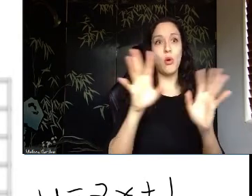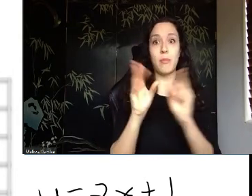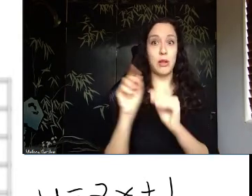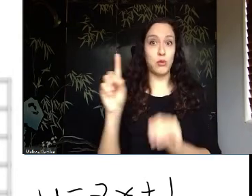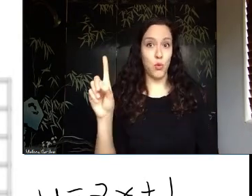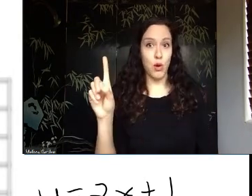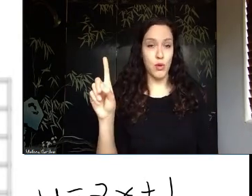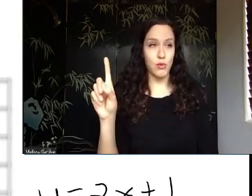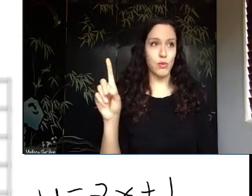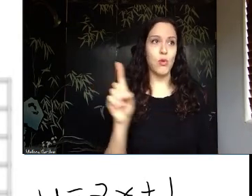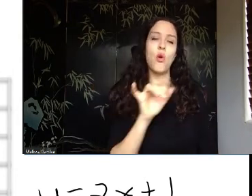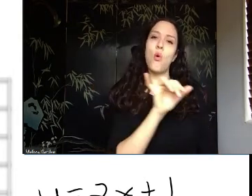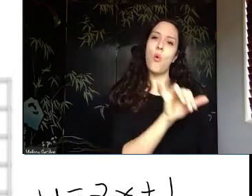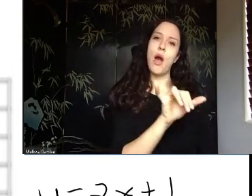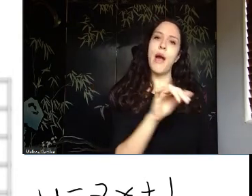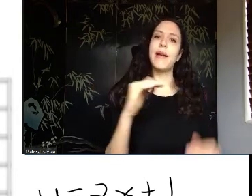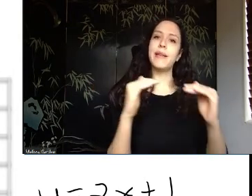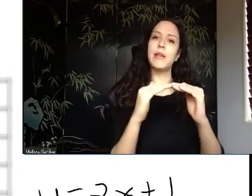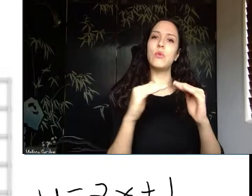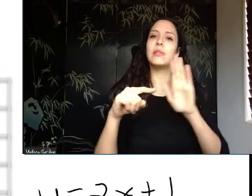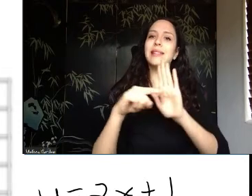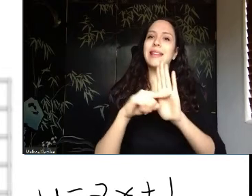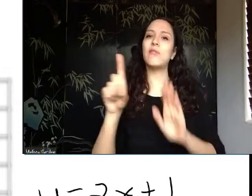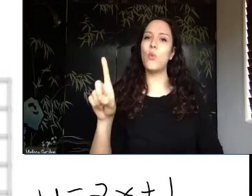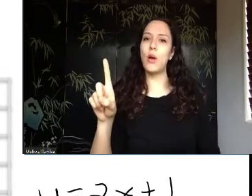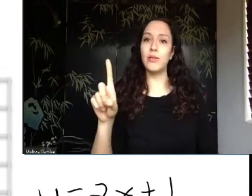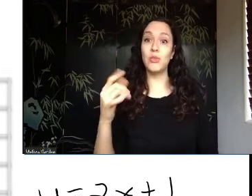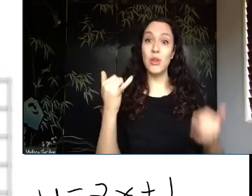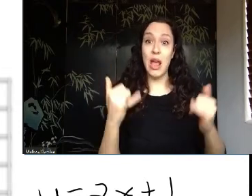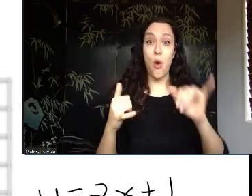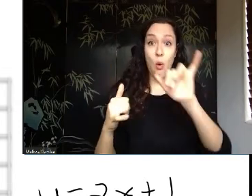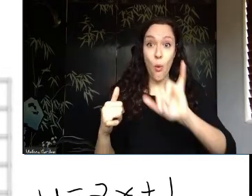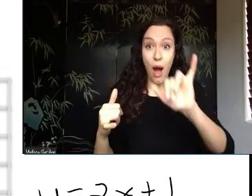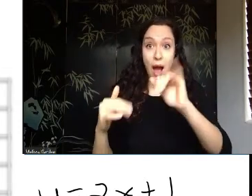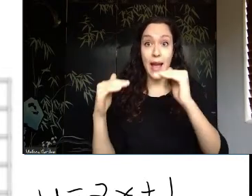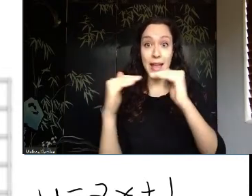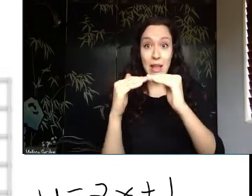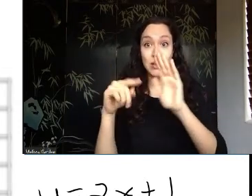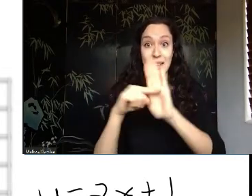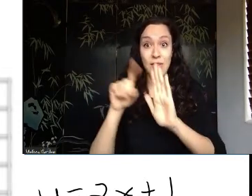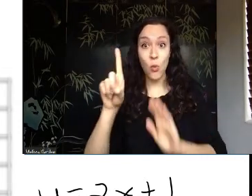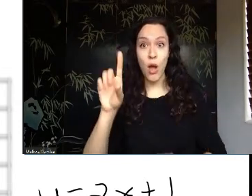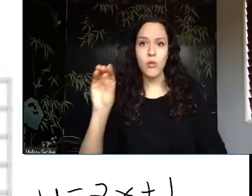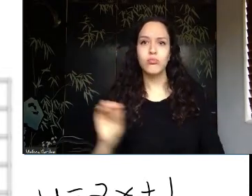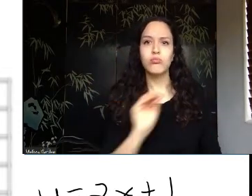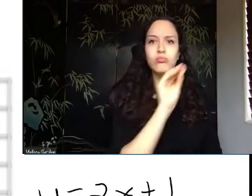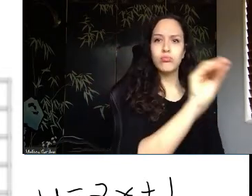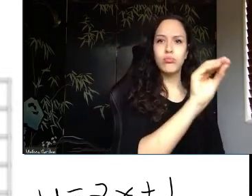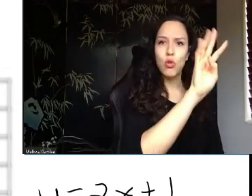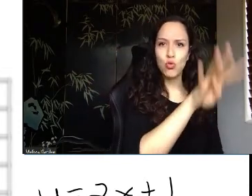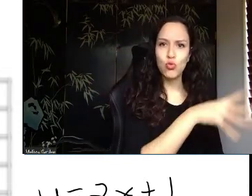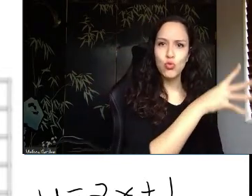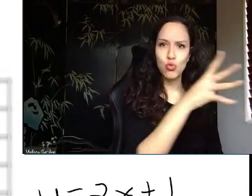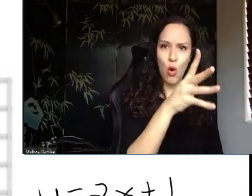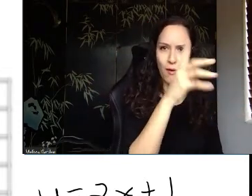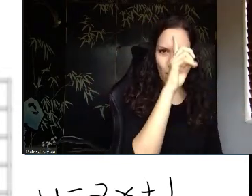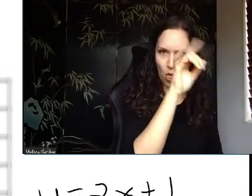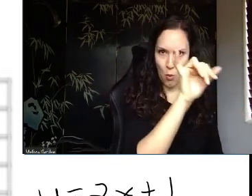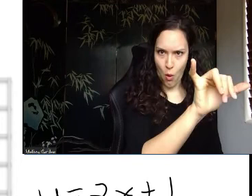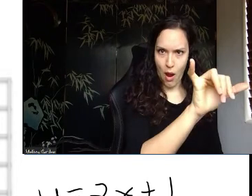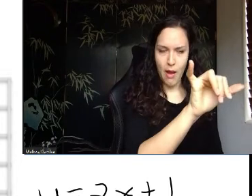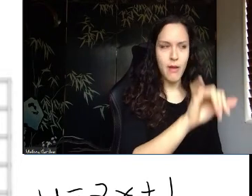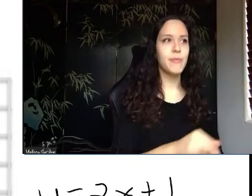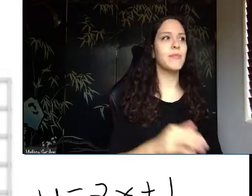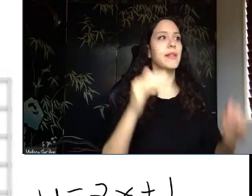So y equals -1. So I'm going to put -1 right there in the chart. Okay. Let me find some space for the